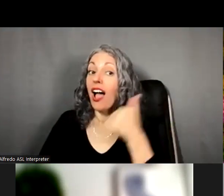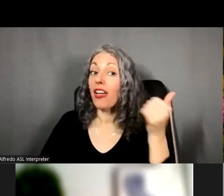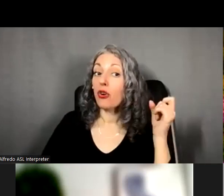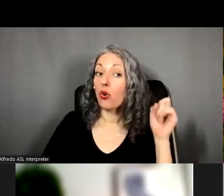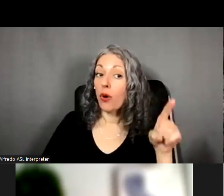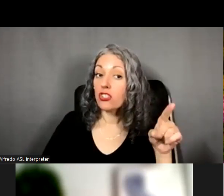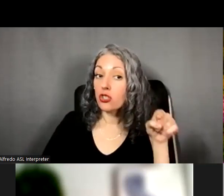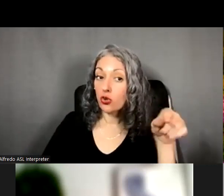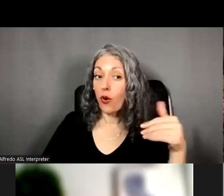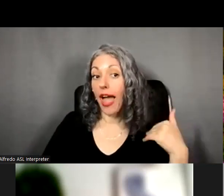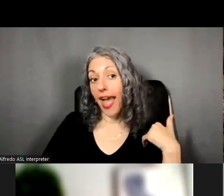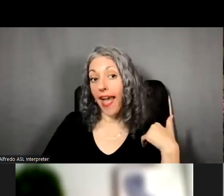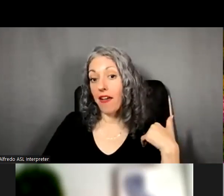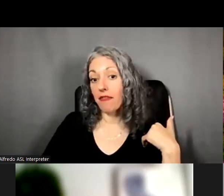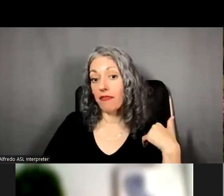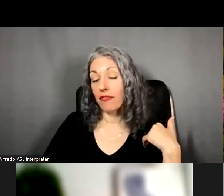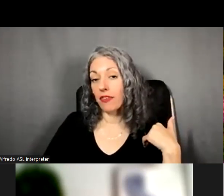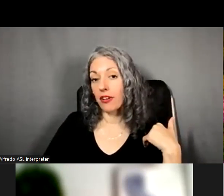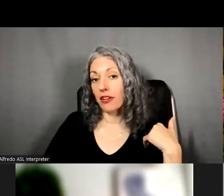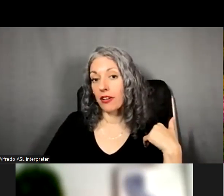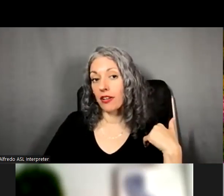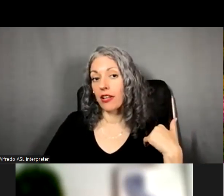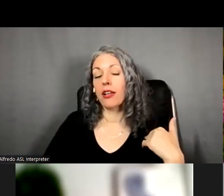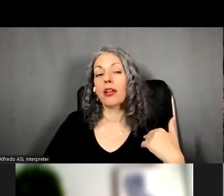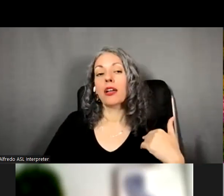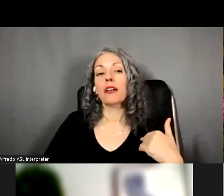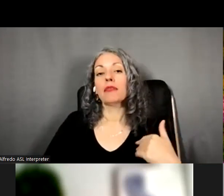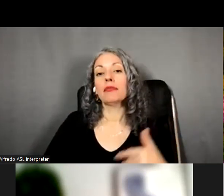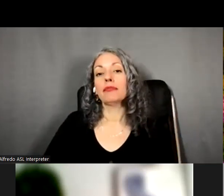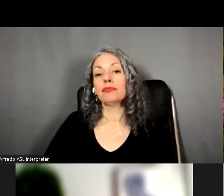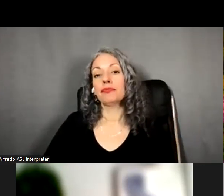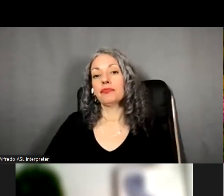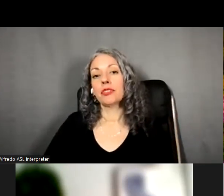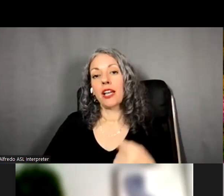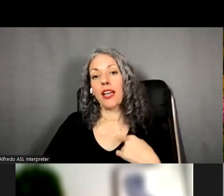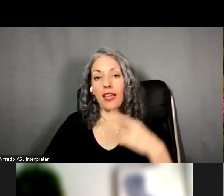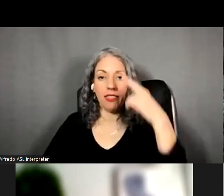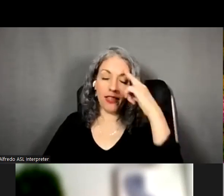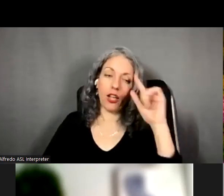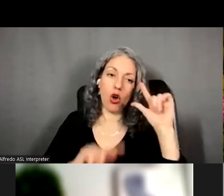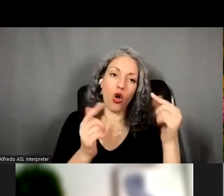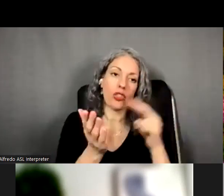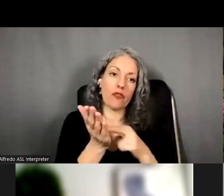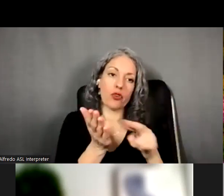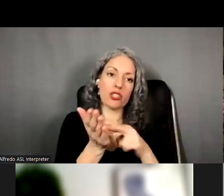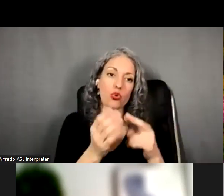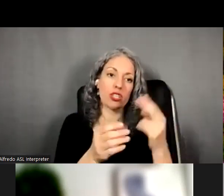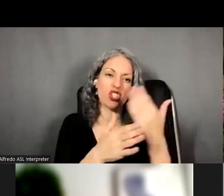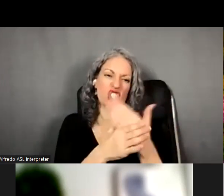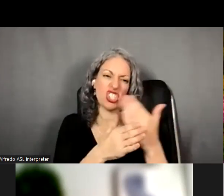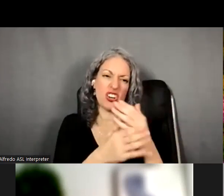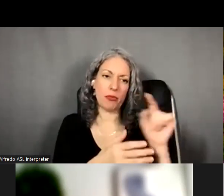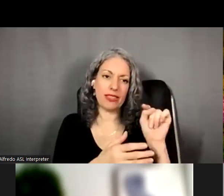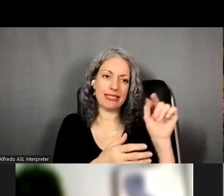have? There have been a lot of excellent questions, and I do think that all of the resources that have been shared about the TA